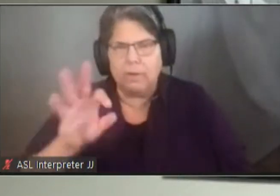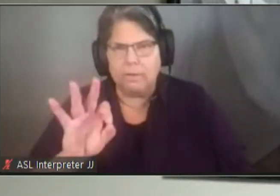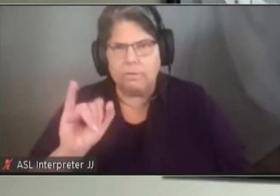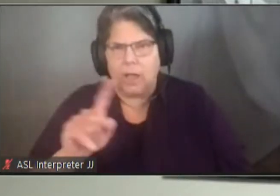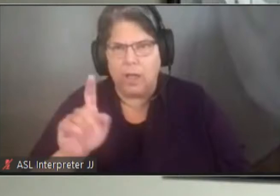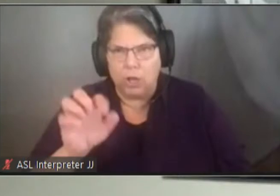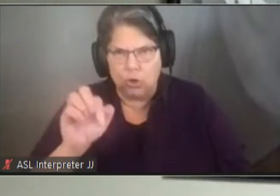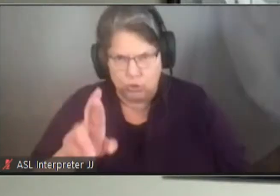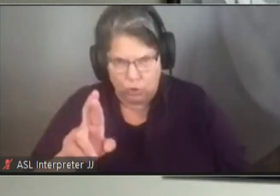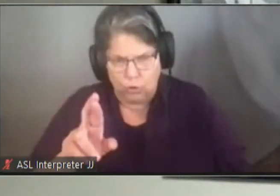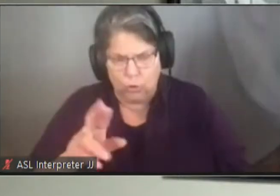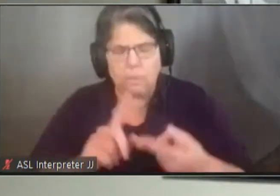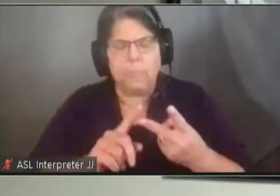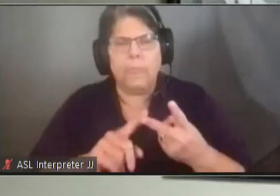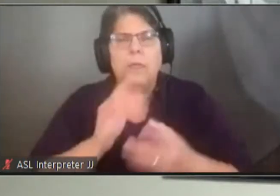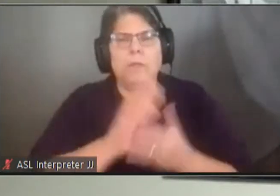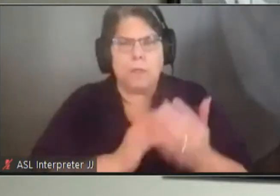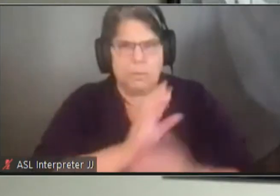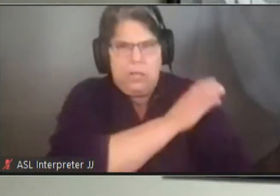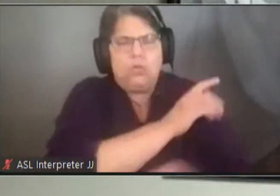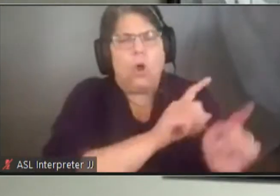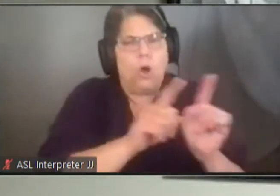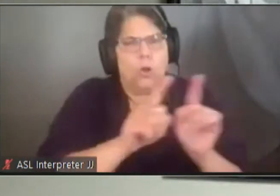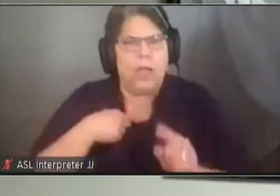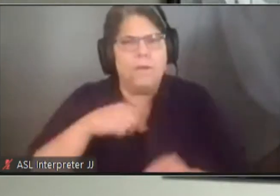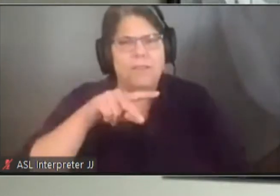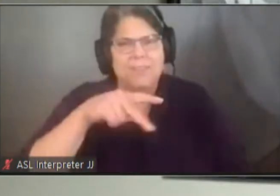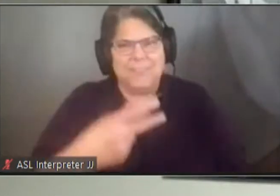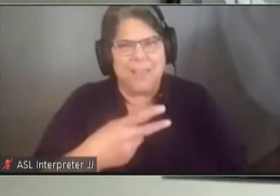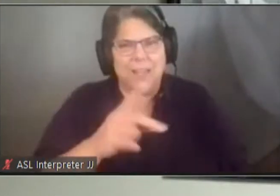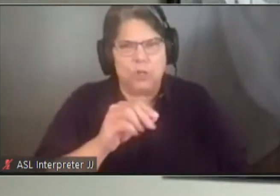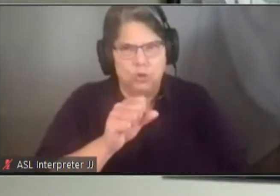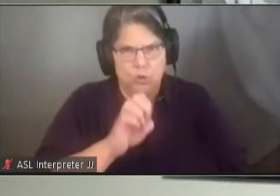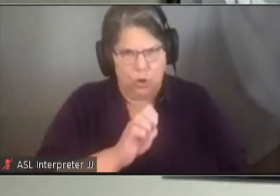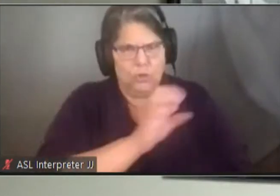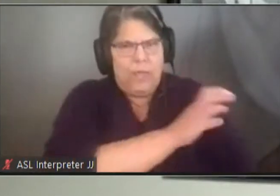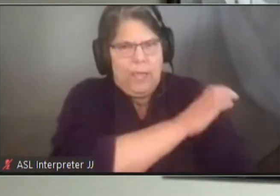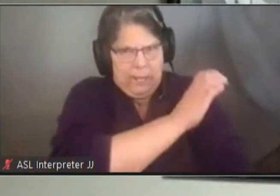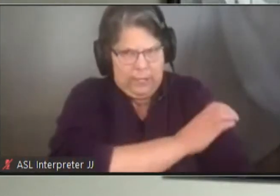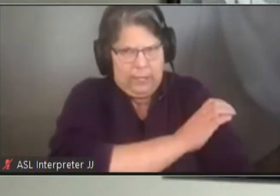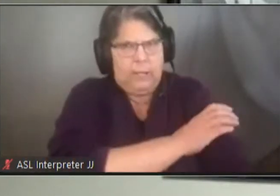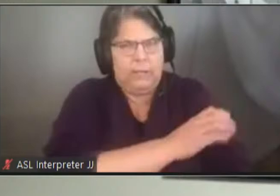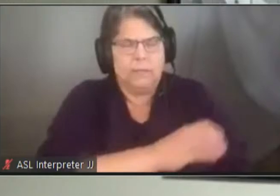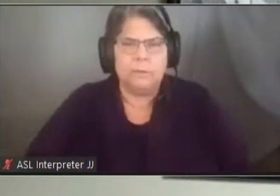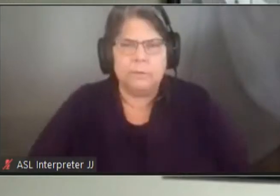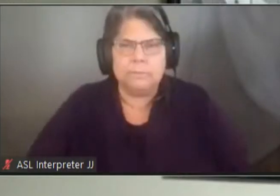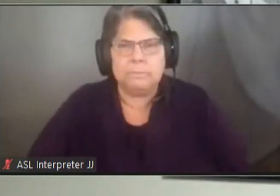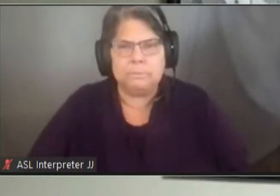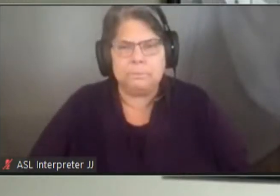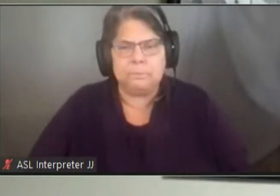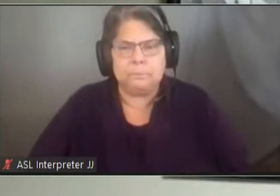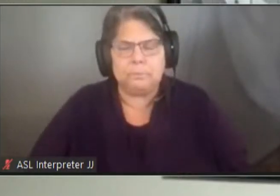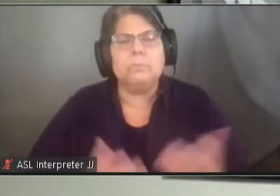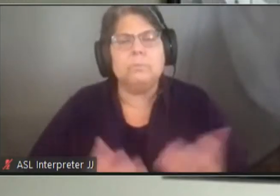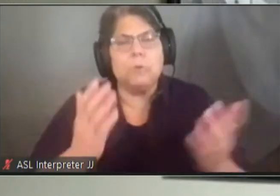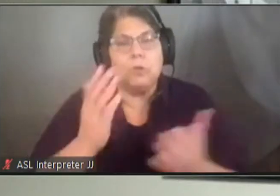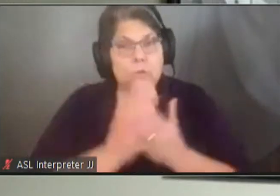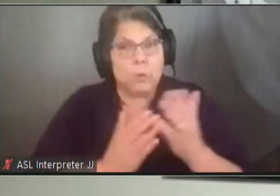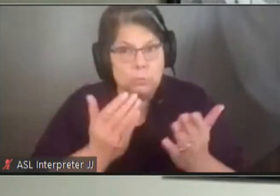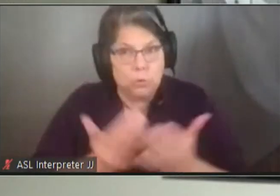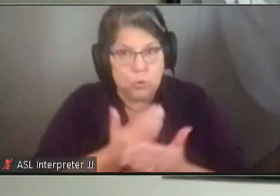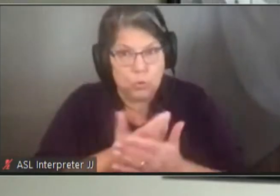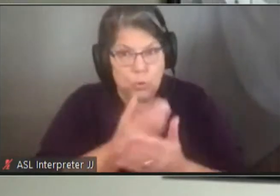have some second dose vaccine clinics being offered. Some new